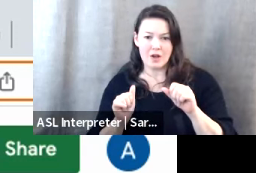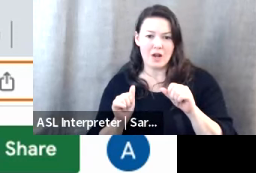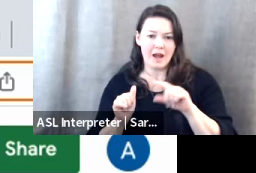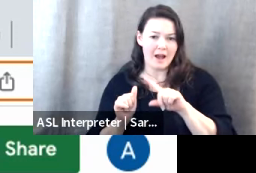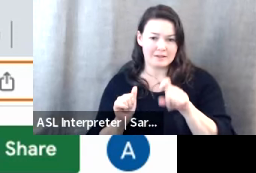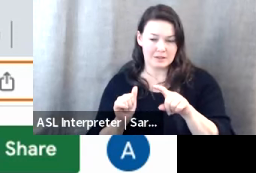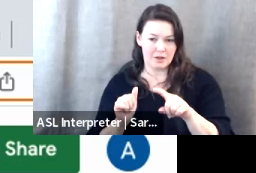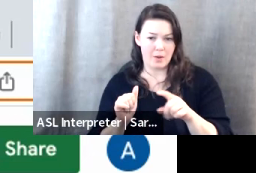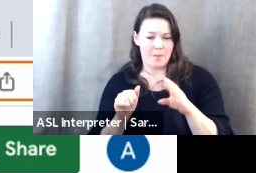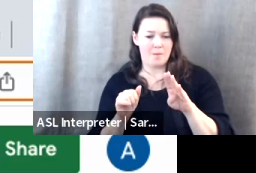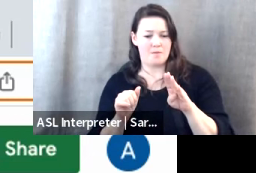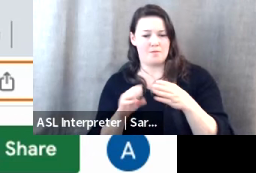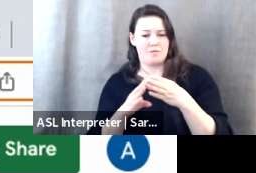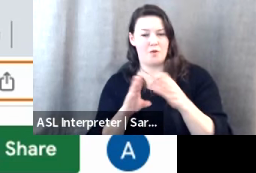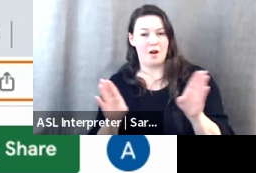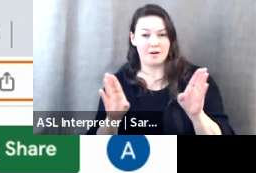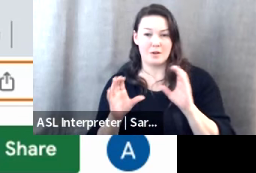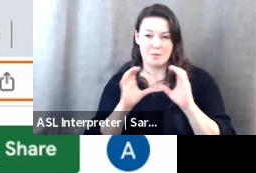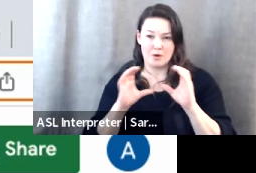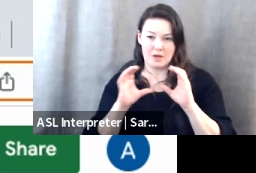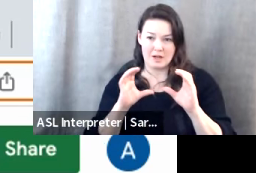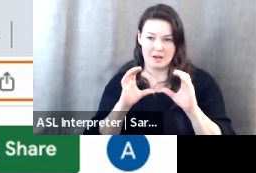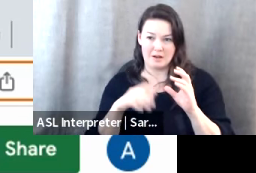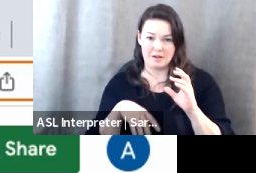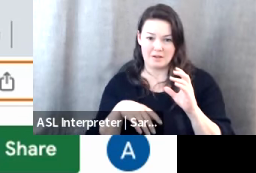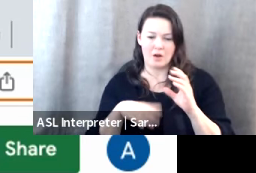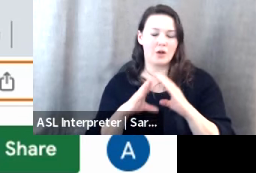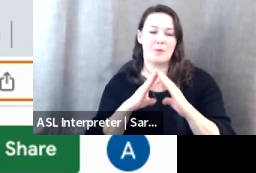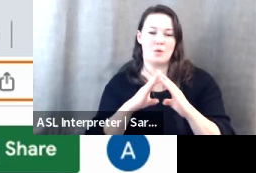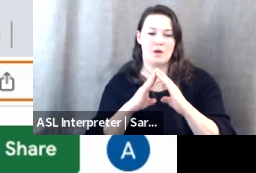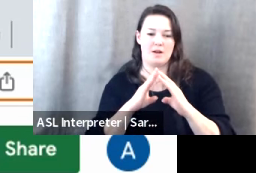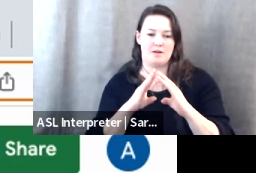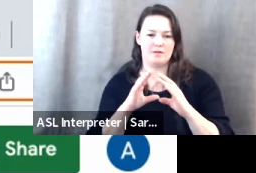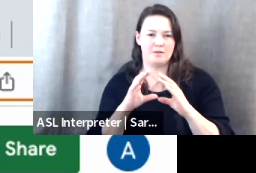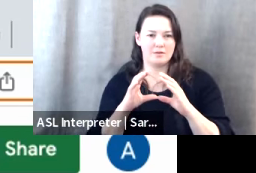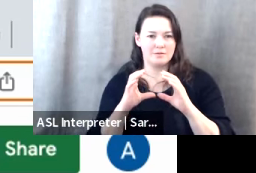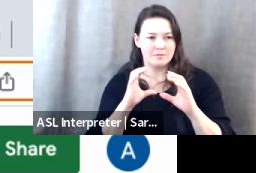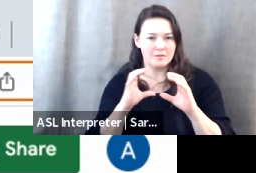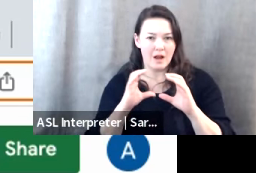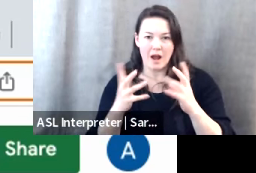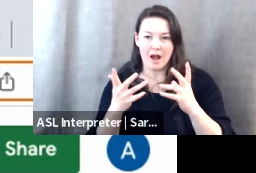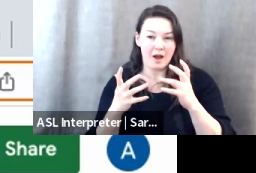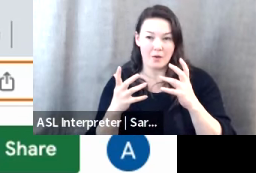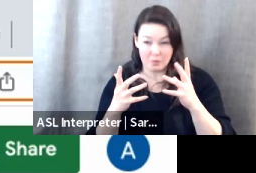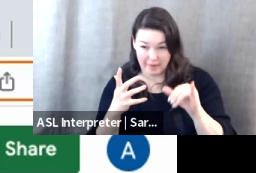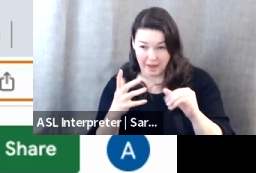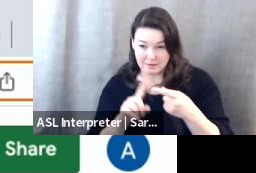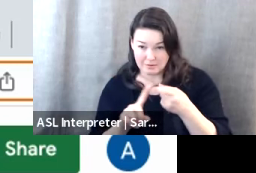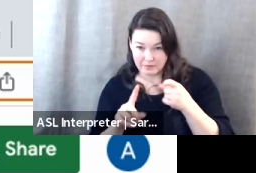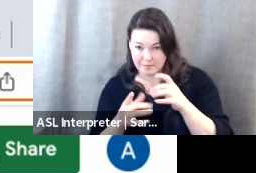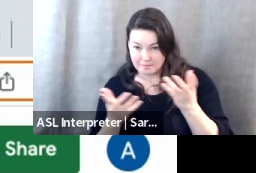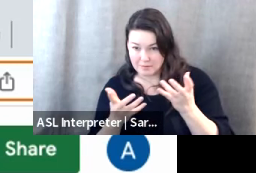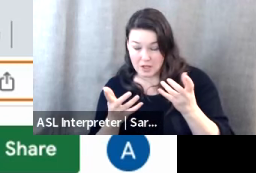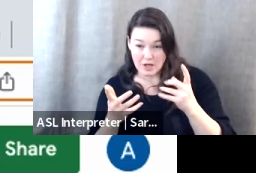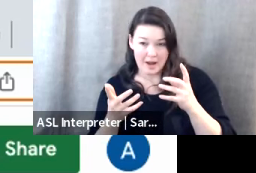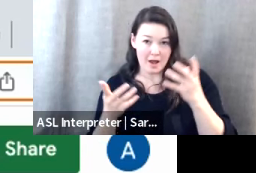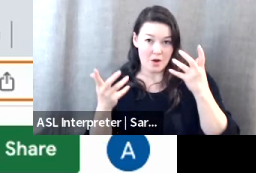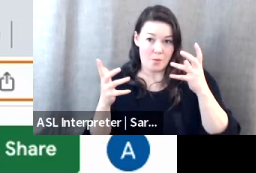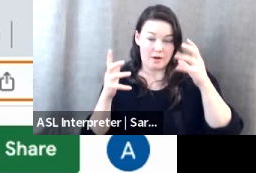these ideas kind of derived from that? I don't want to just pick things out of the sky, but Tengo un par